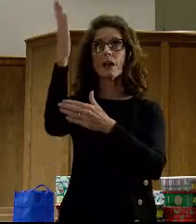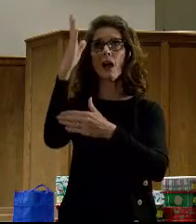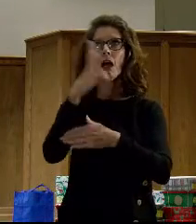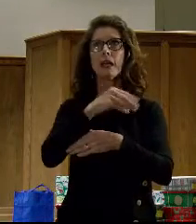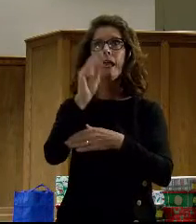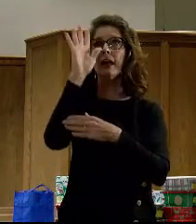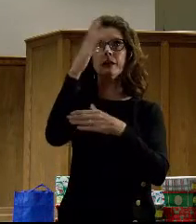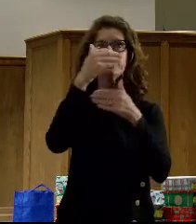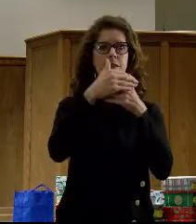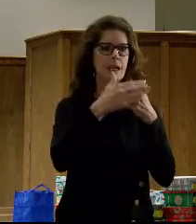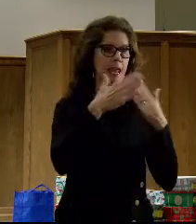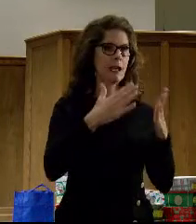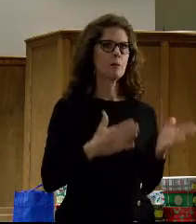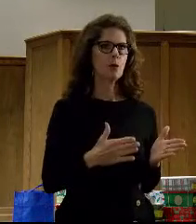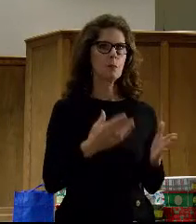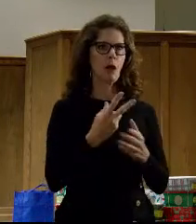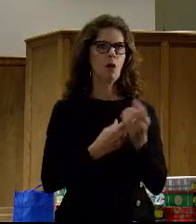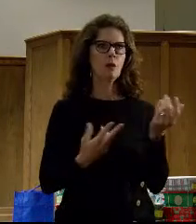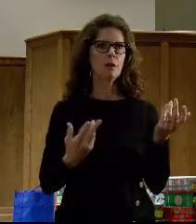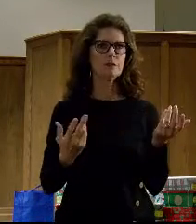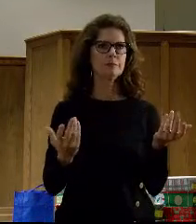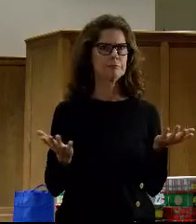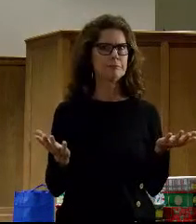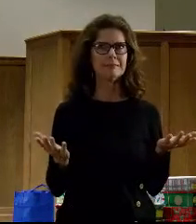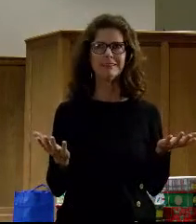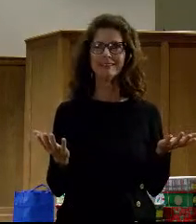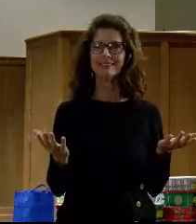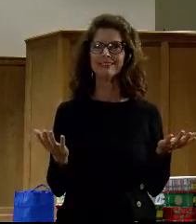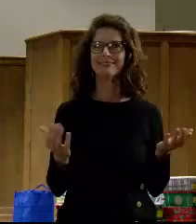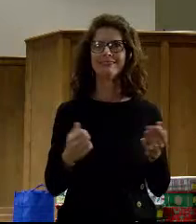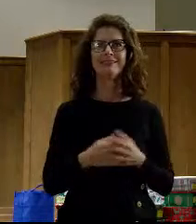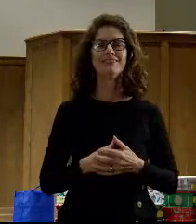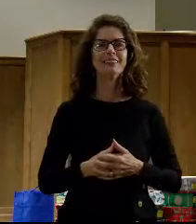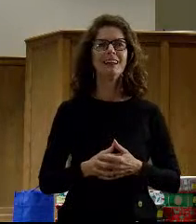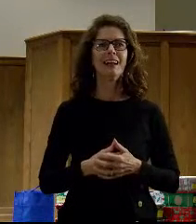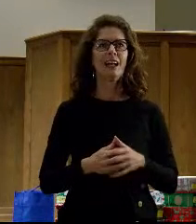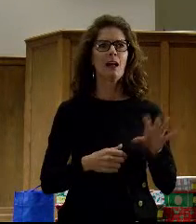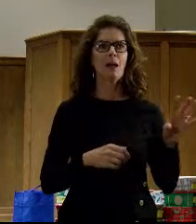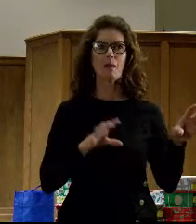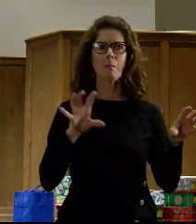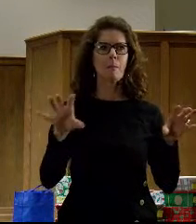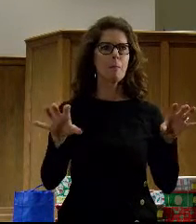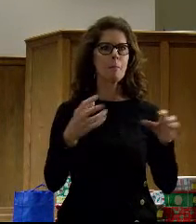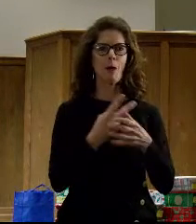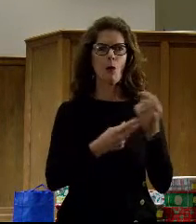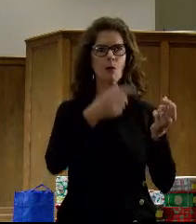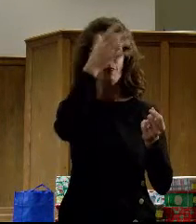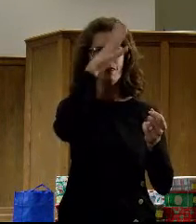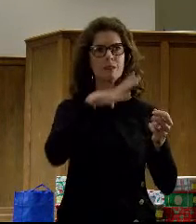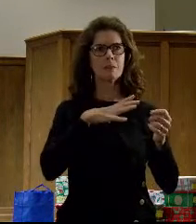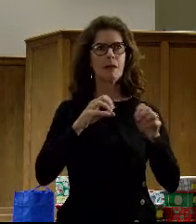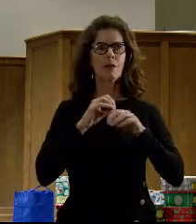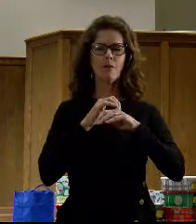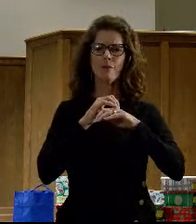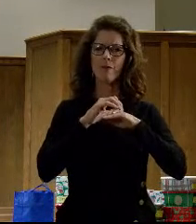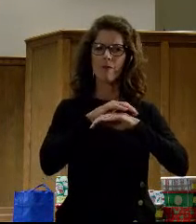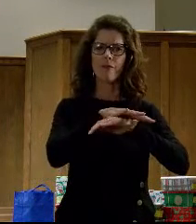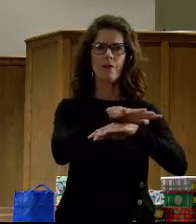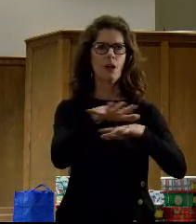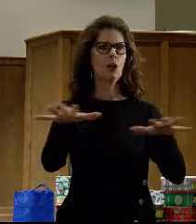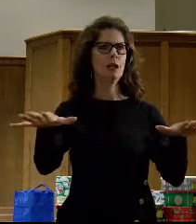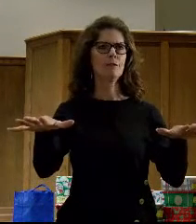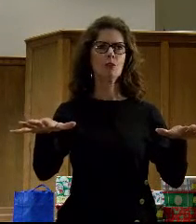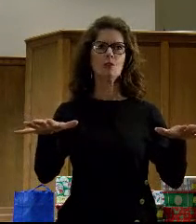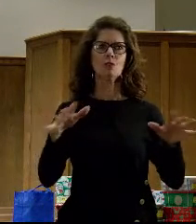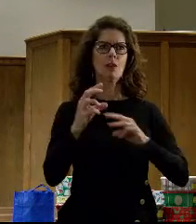again, these are people that made a huge difference in the world, huge difference